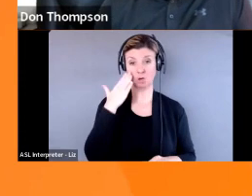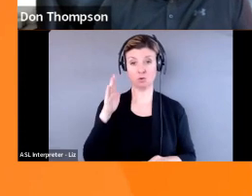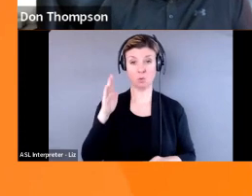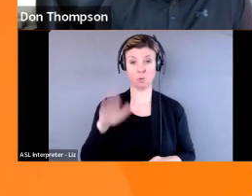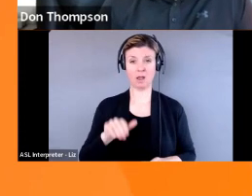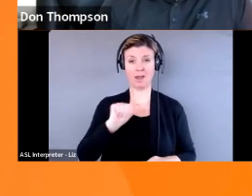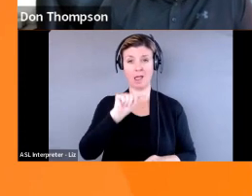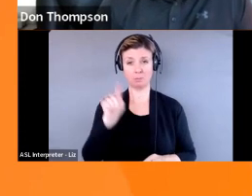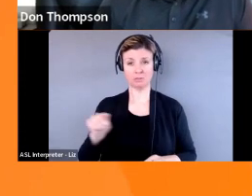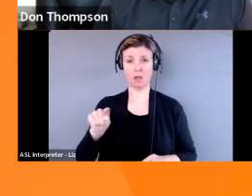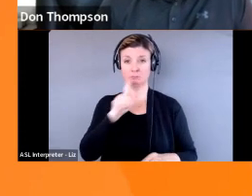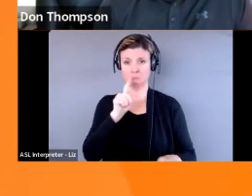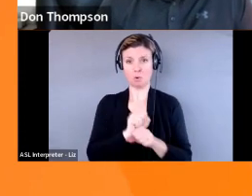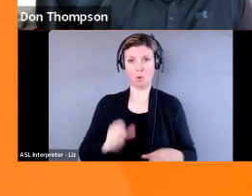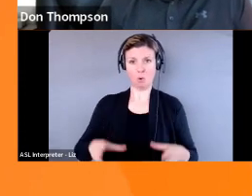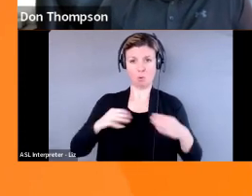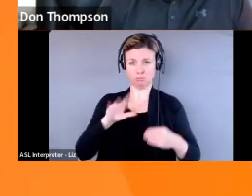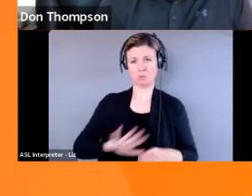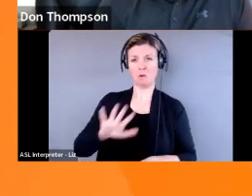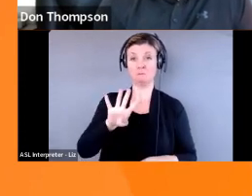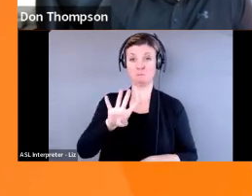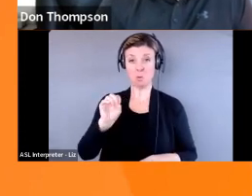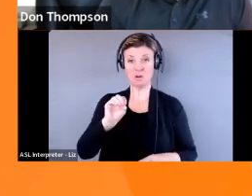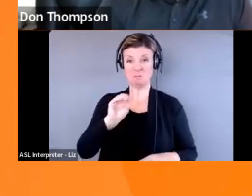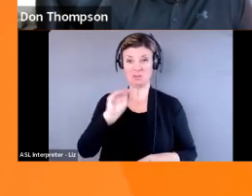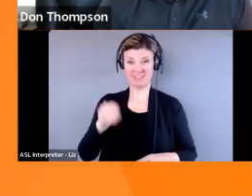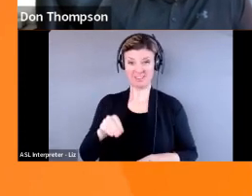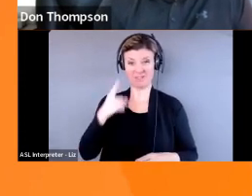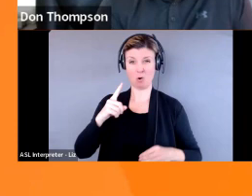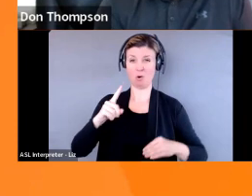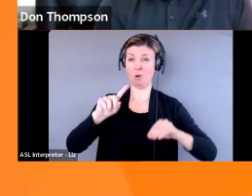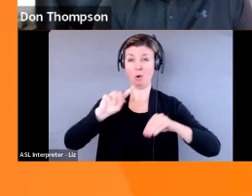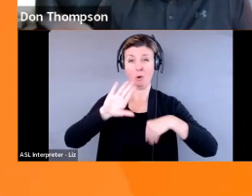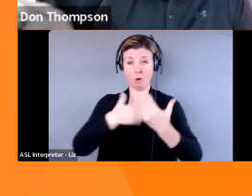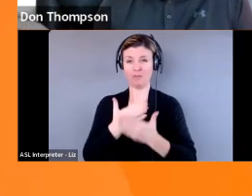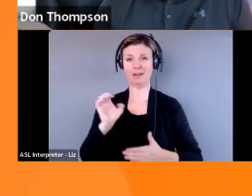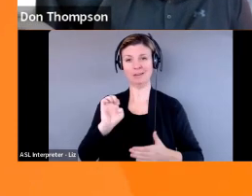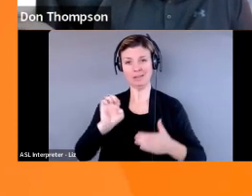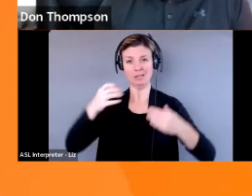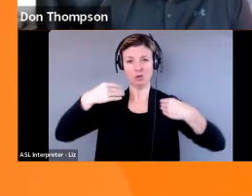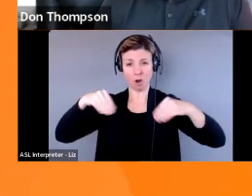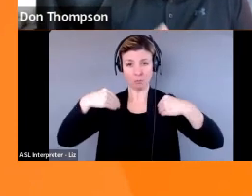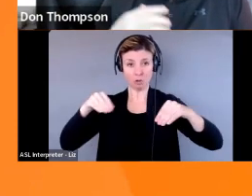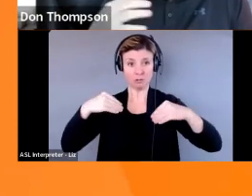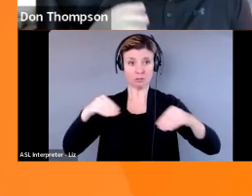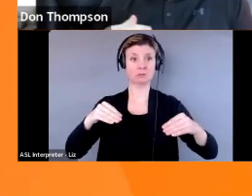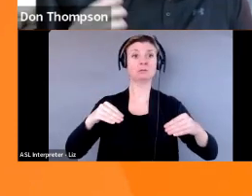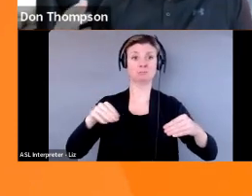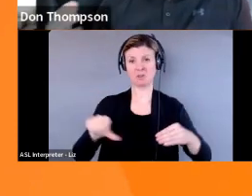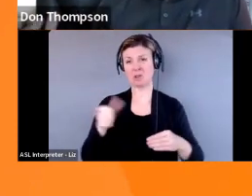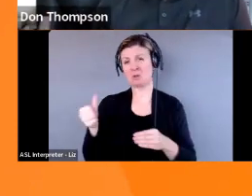of the e-commerce pie, and the next 5 largest are 38%. So